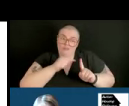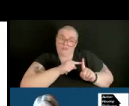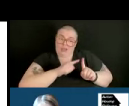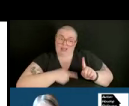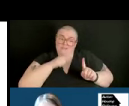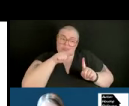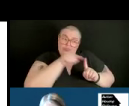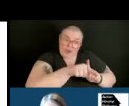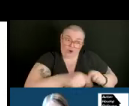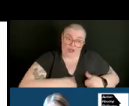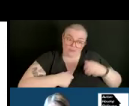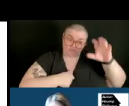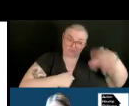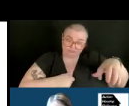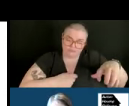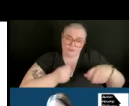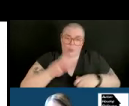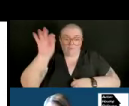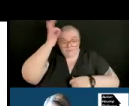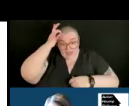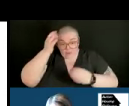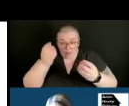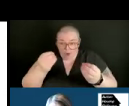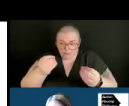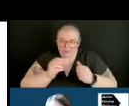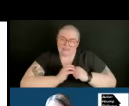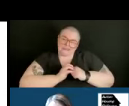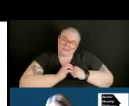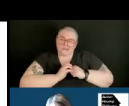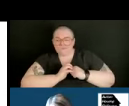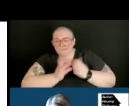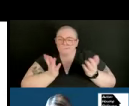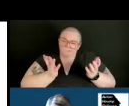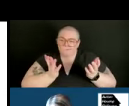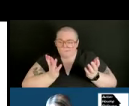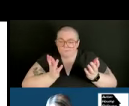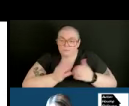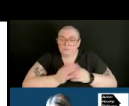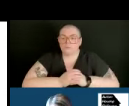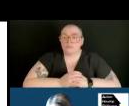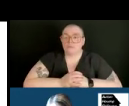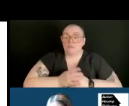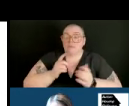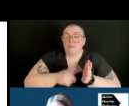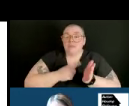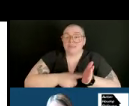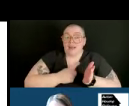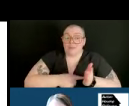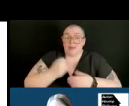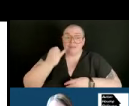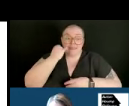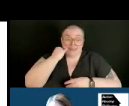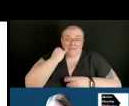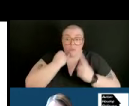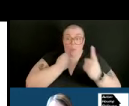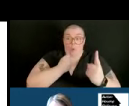property? Some housing authorities will remove your name from all of that housing authority's lists if you turn down